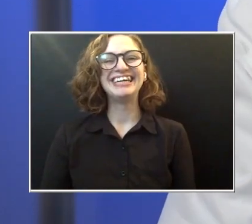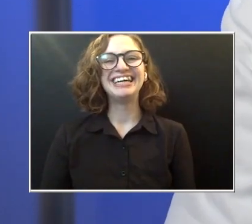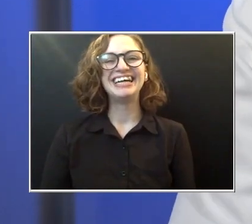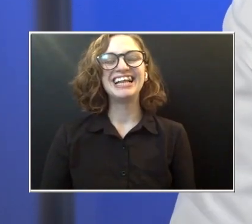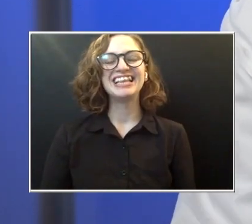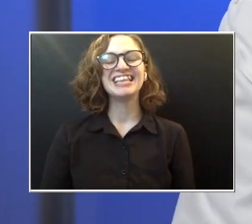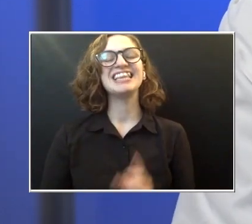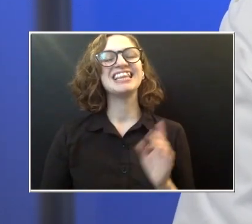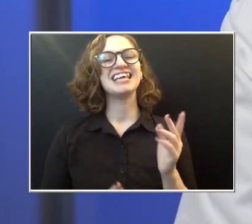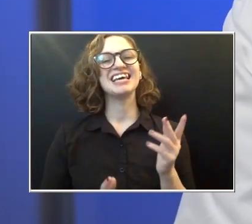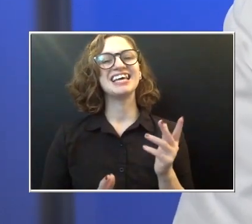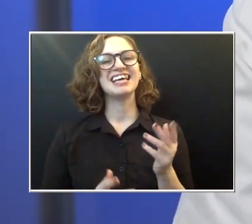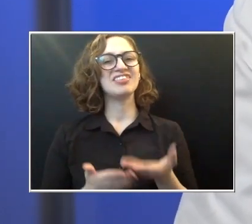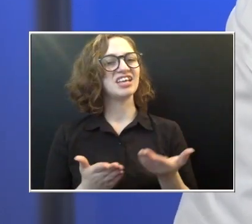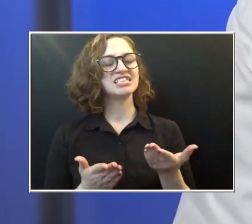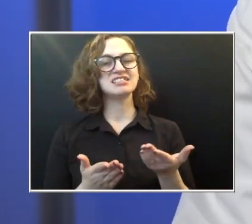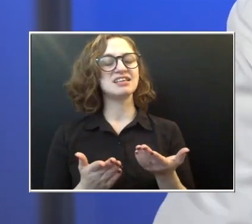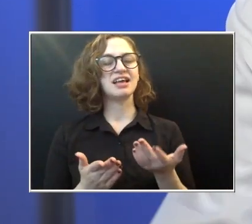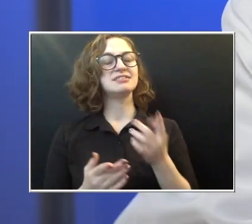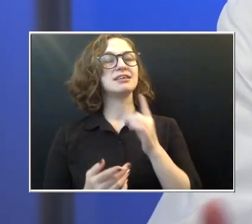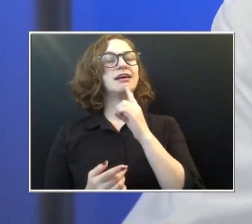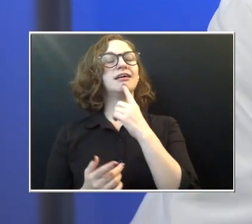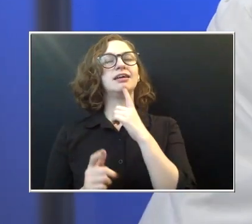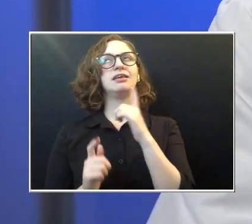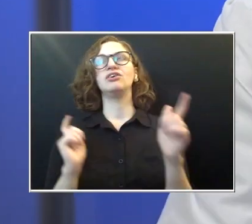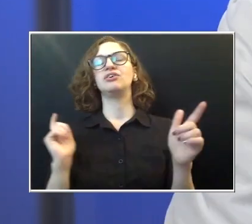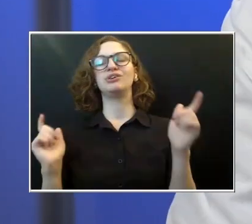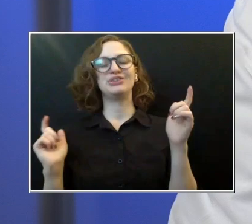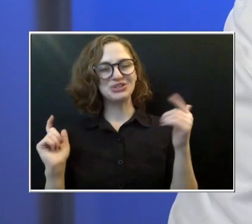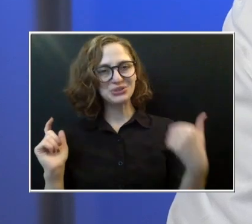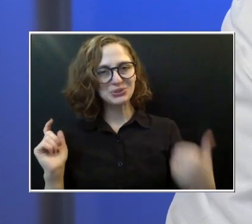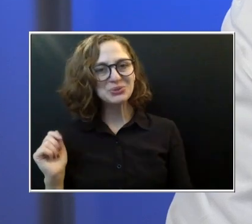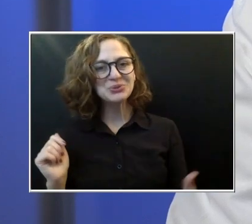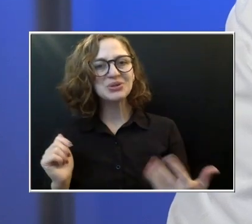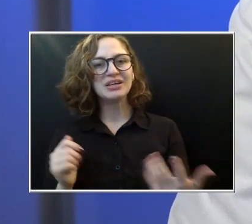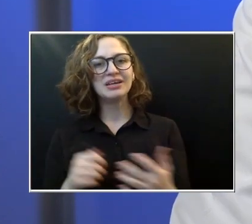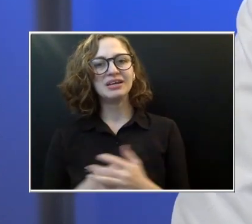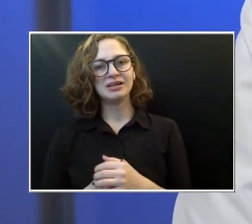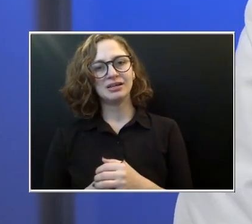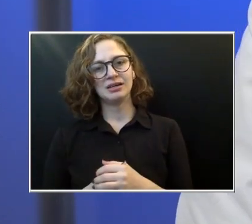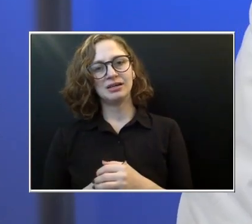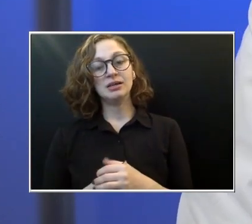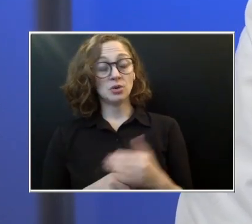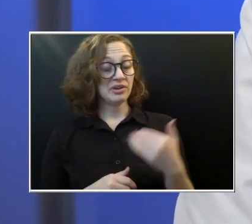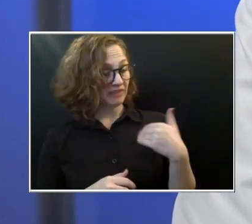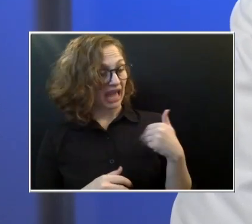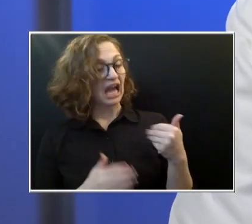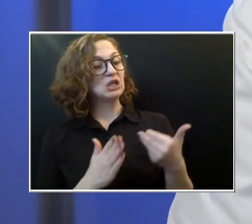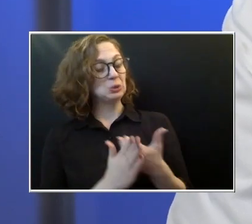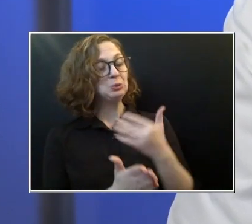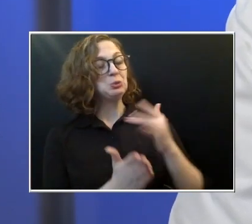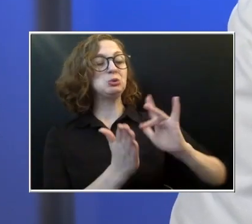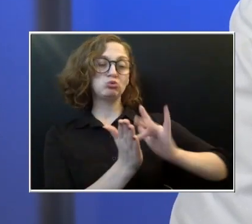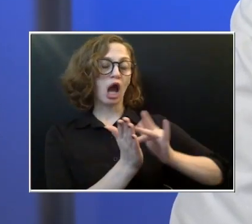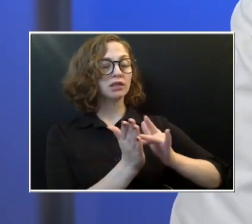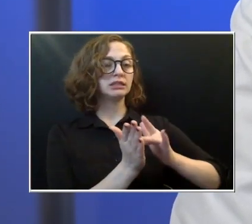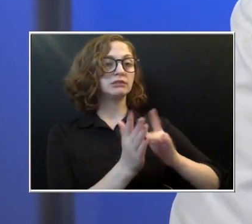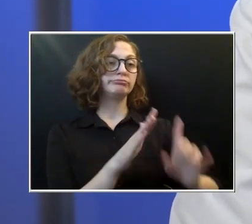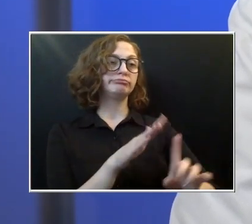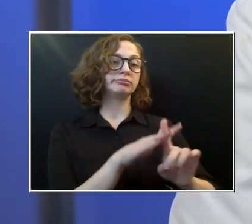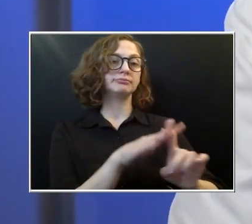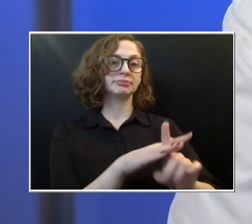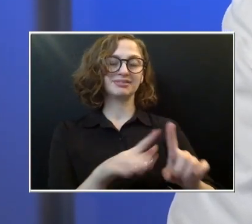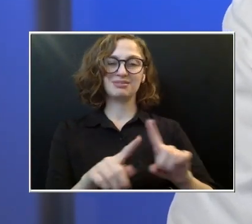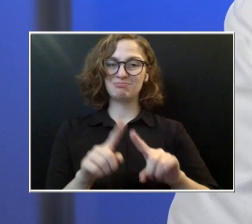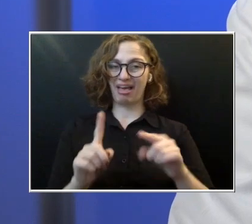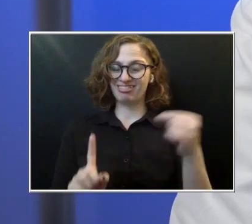is major. You know, we've had new drugs come down the pipeline, but this is the first new class of drugs, probably